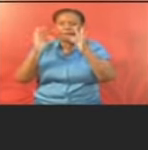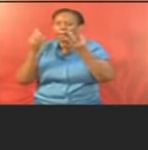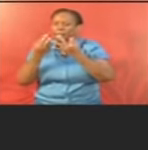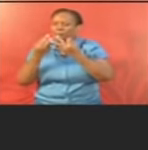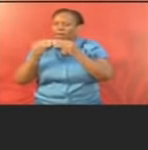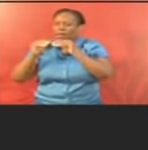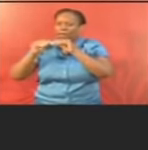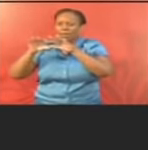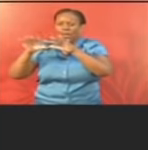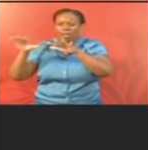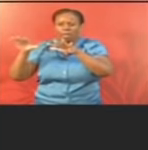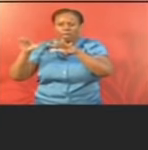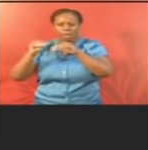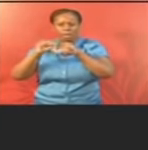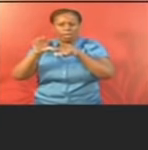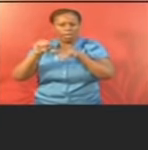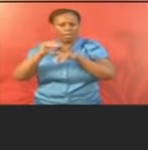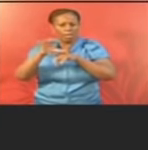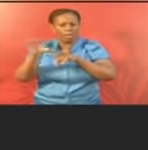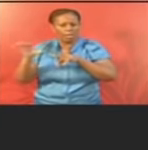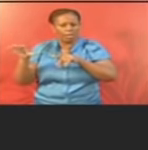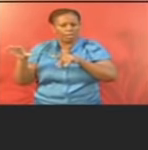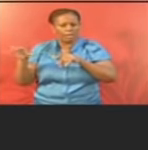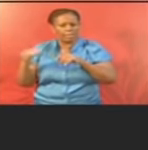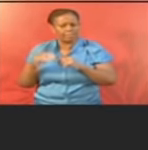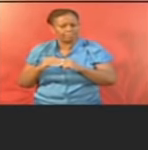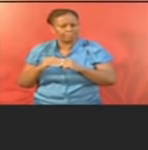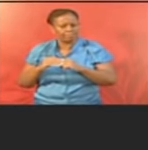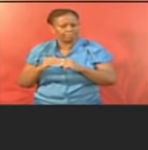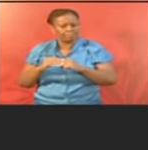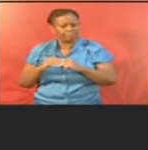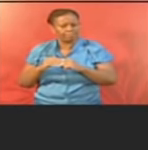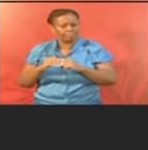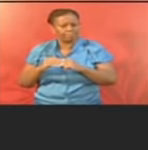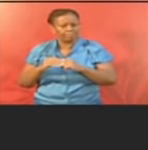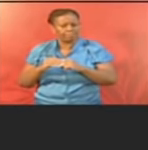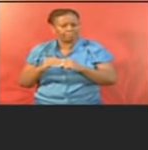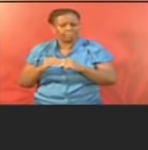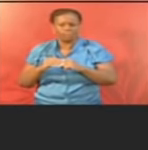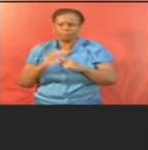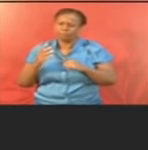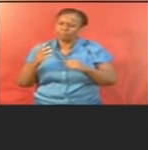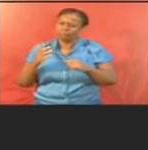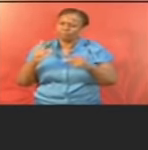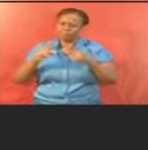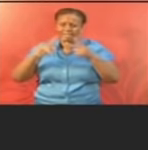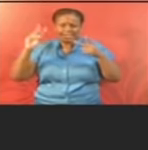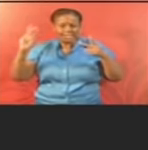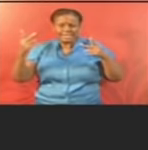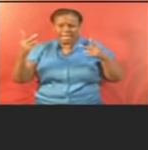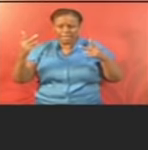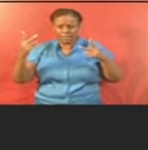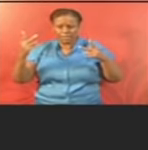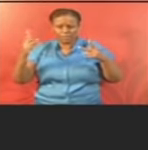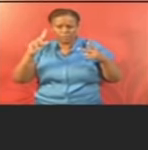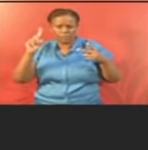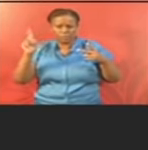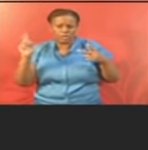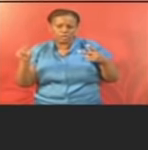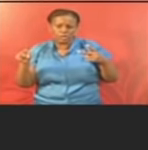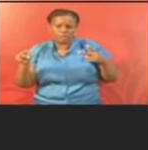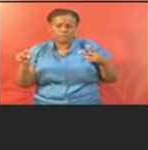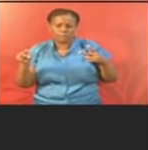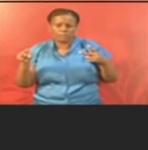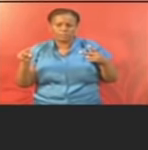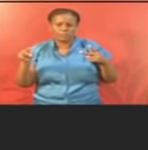having to be readmitted in any significant numbers? And the second question, I know you said a short while ago that there's still a